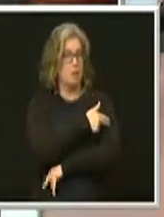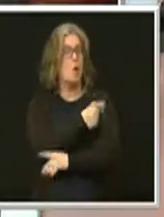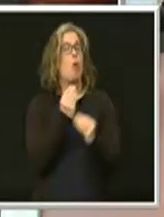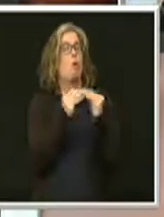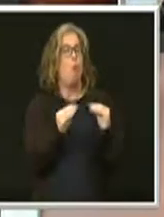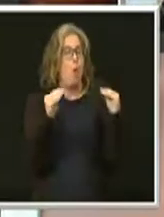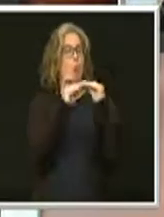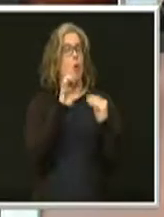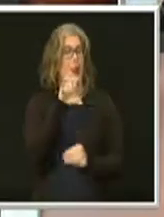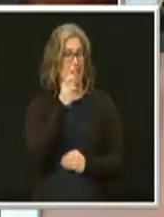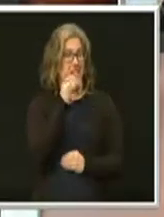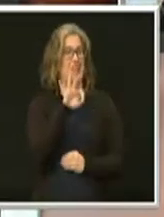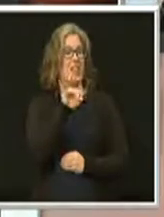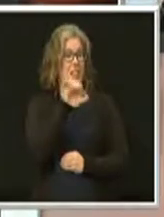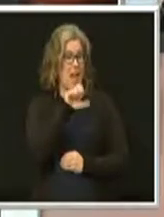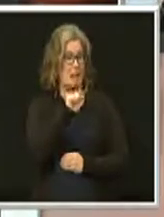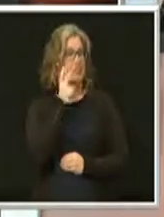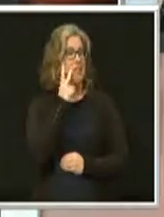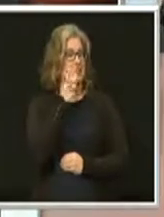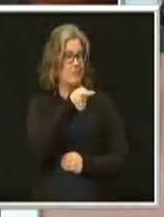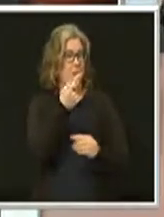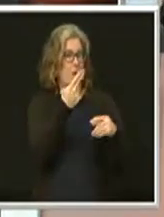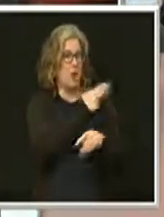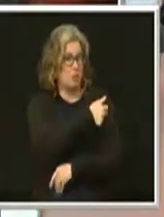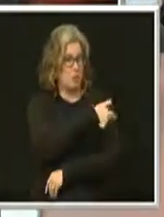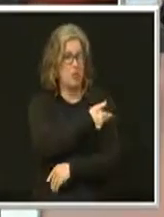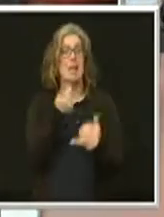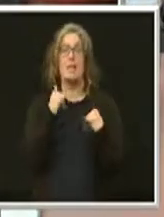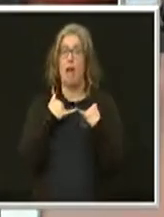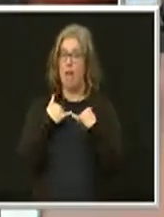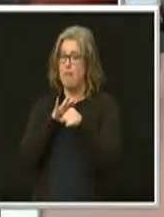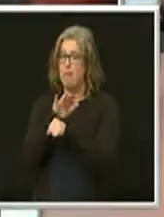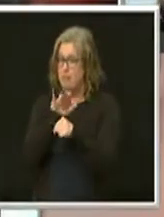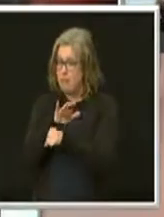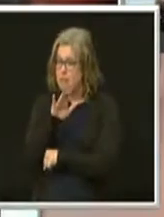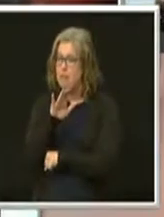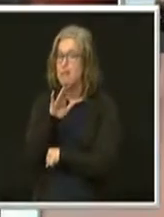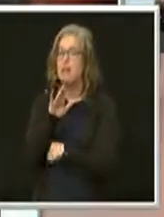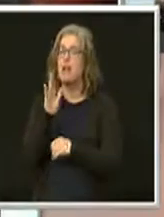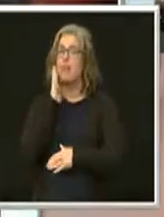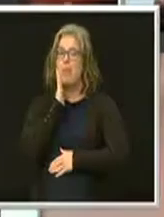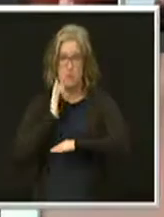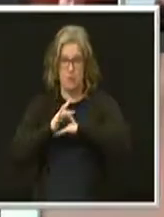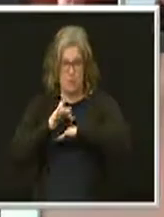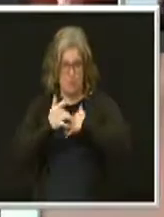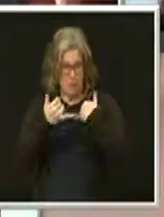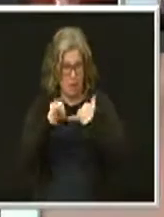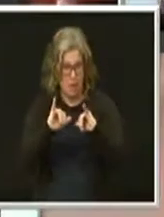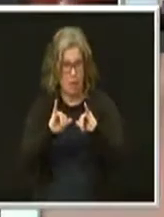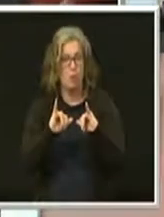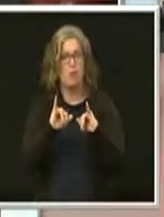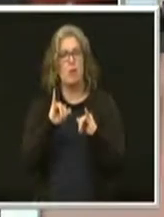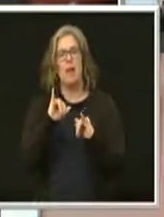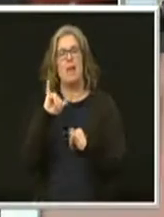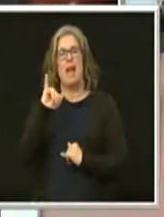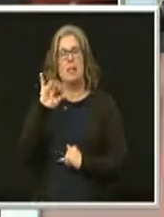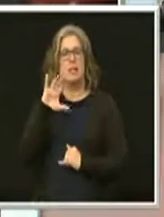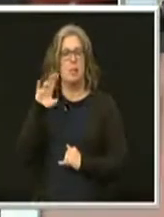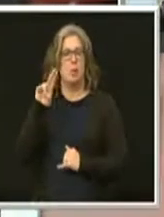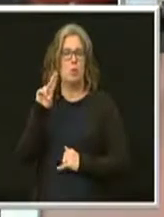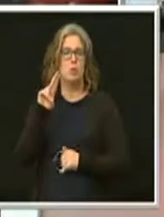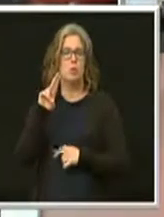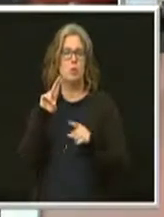more COVID-19 cases, but we still have more than adequate bed space available in the intensive care